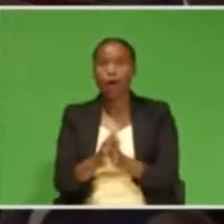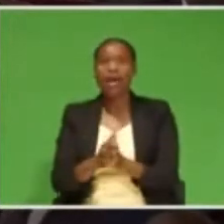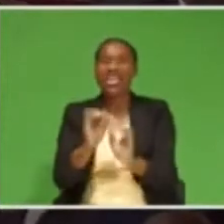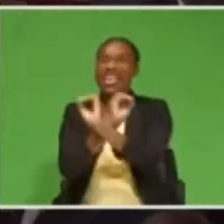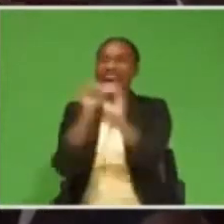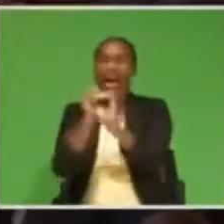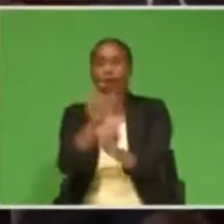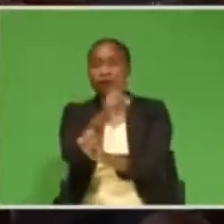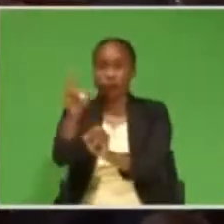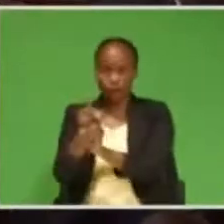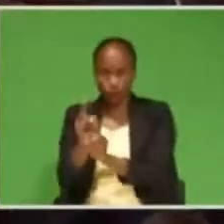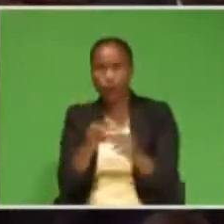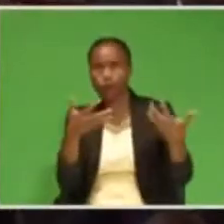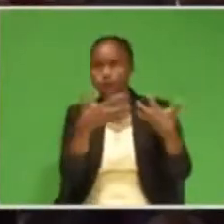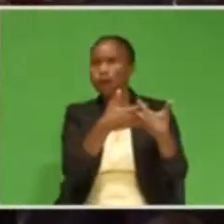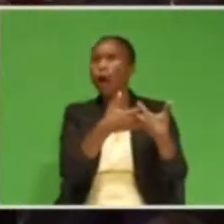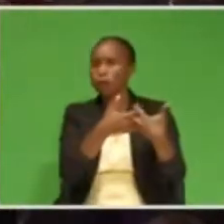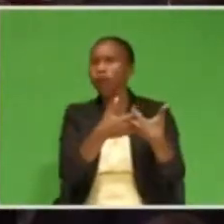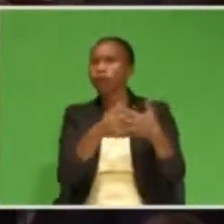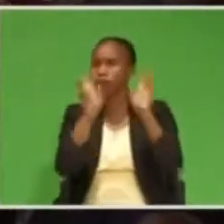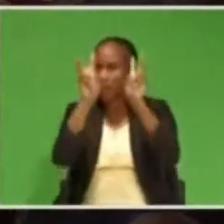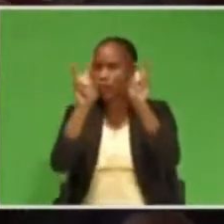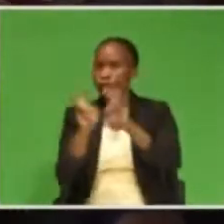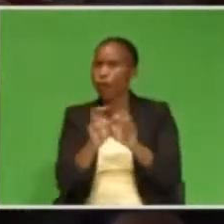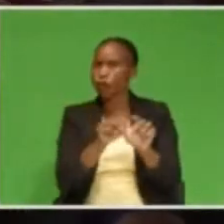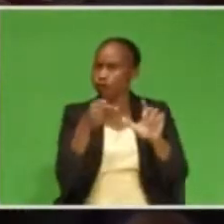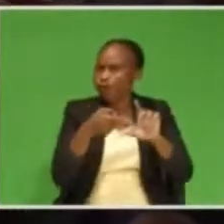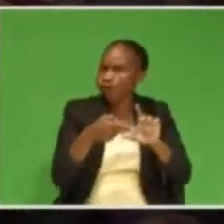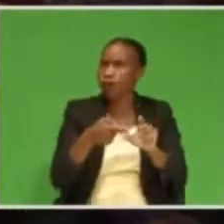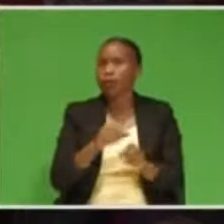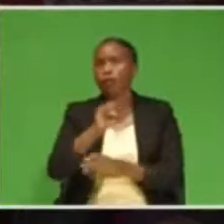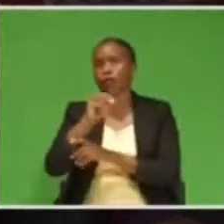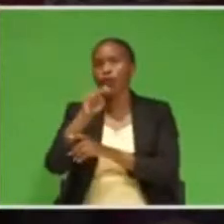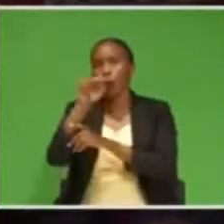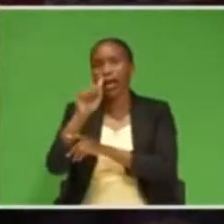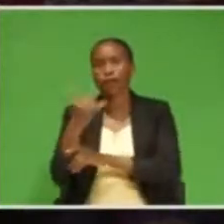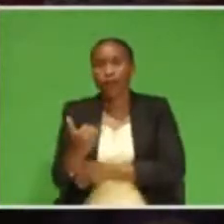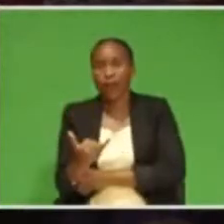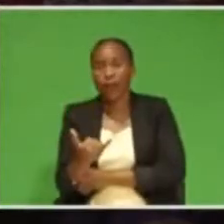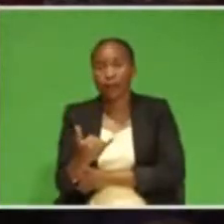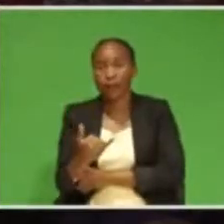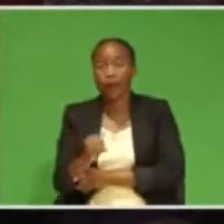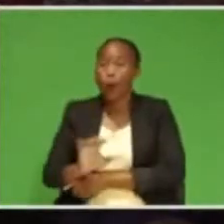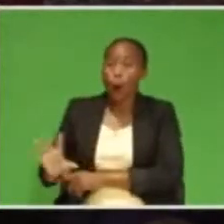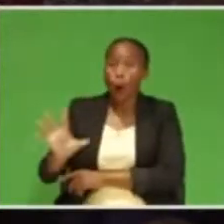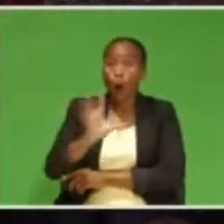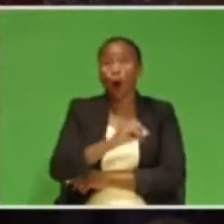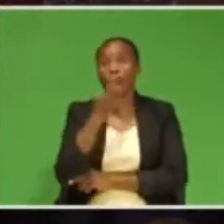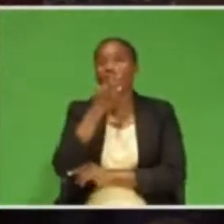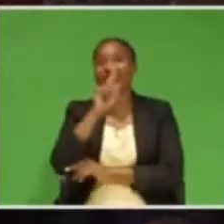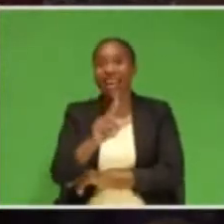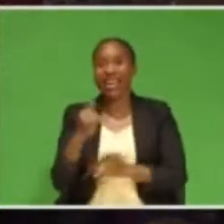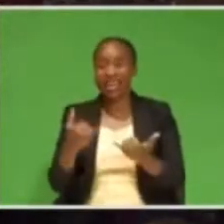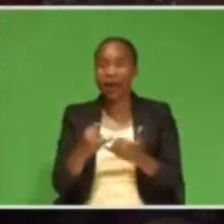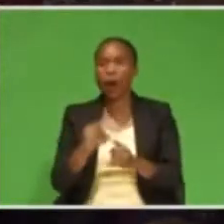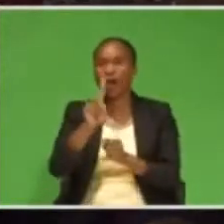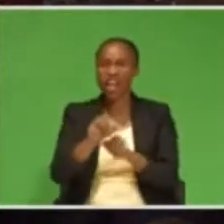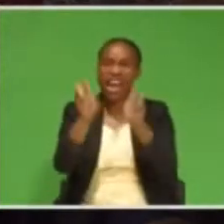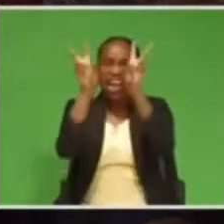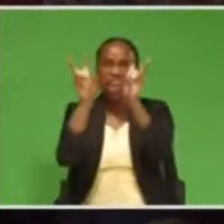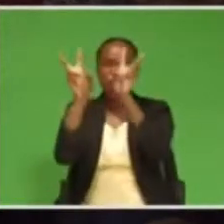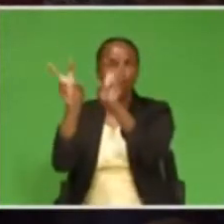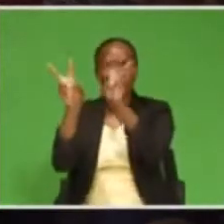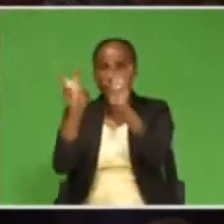an issue related to what we are about here today. All that you are raising is an issue which